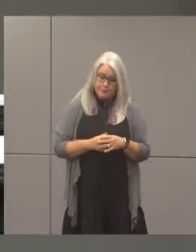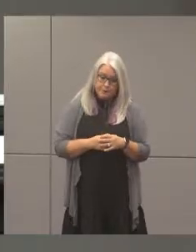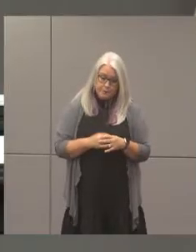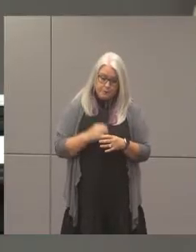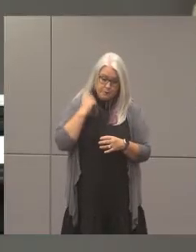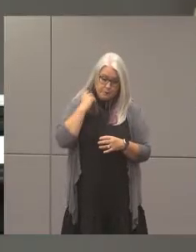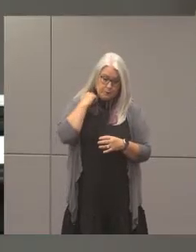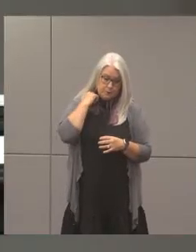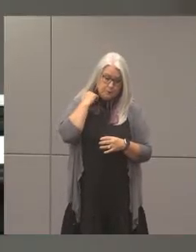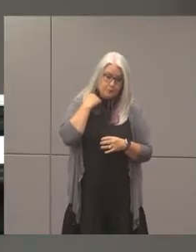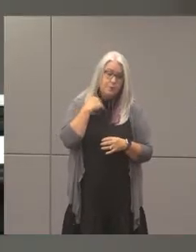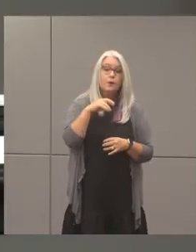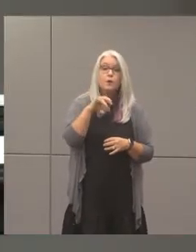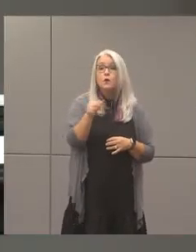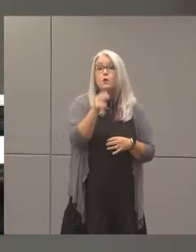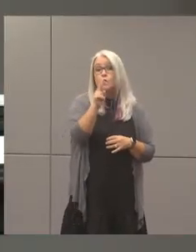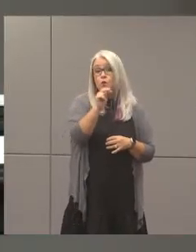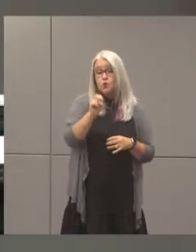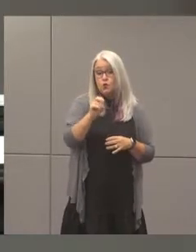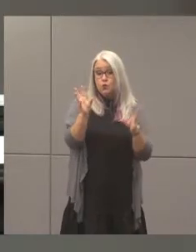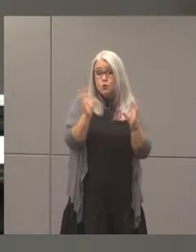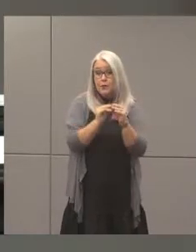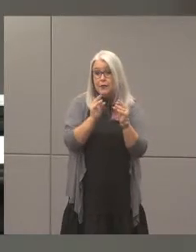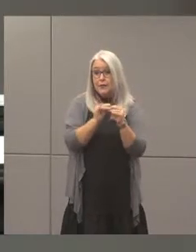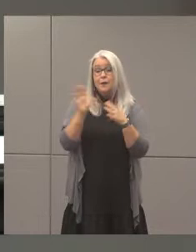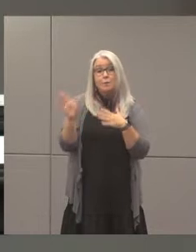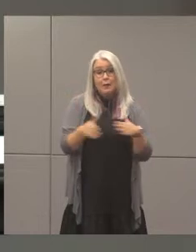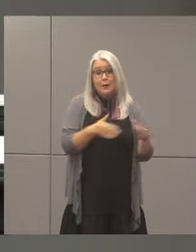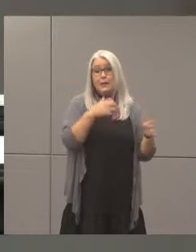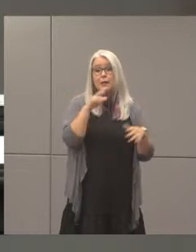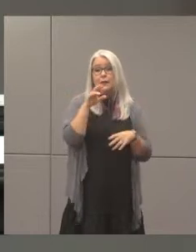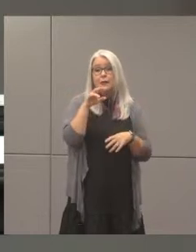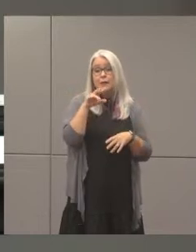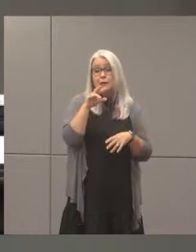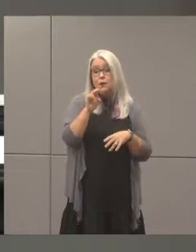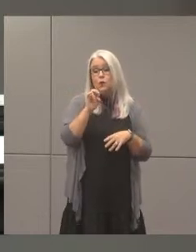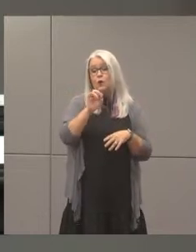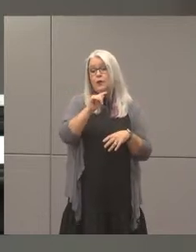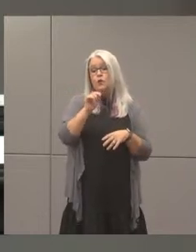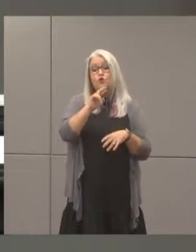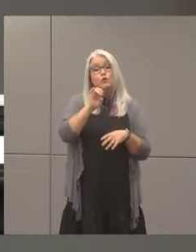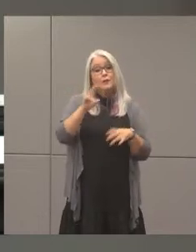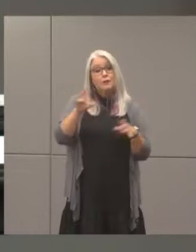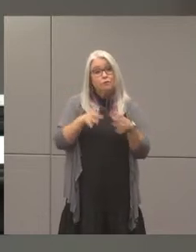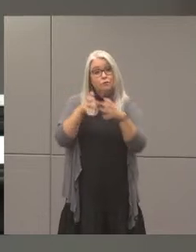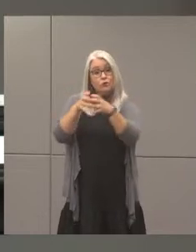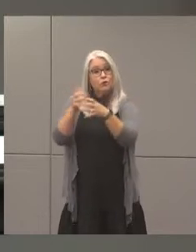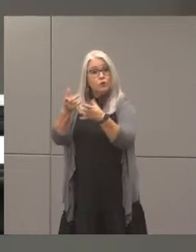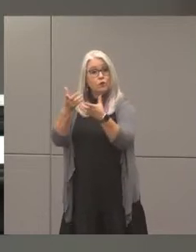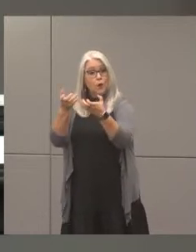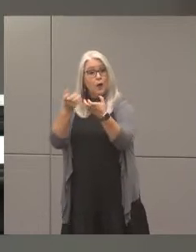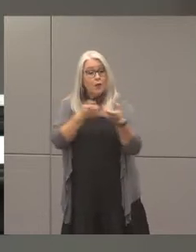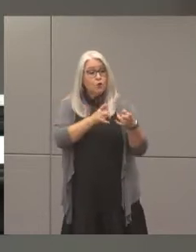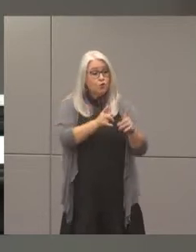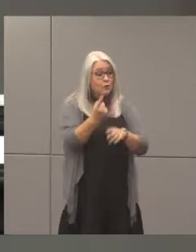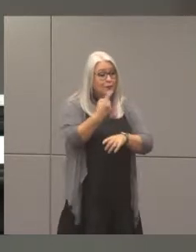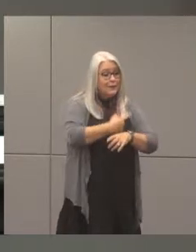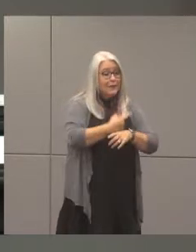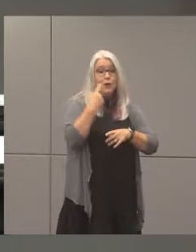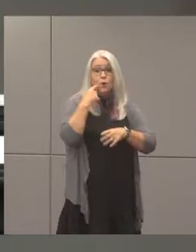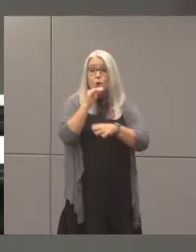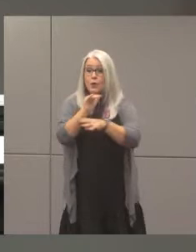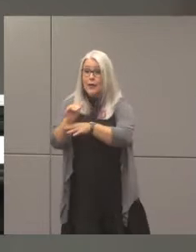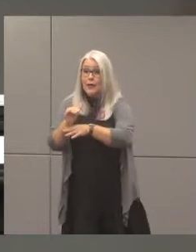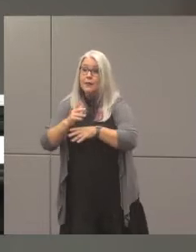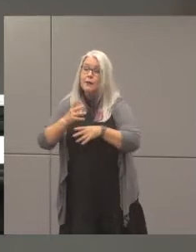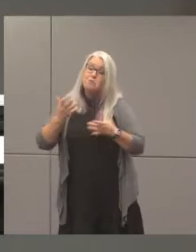For the June meeting, which is a planning retreat, do we want to do it during the day or the evening? And